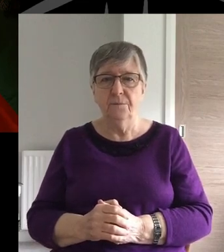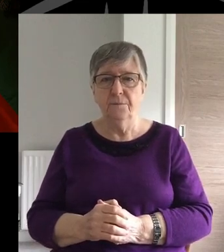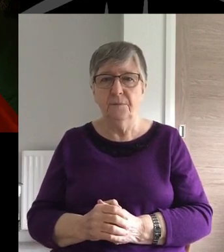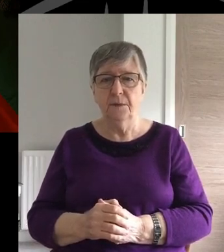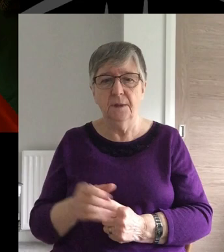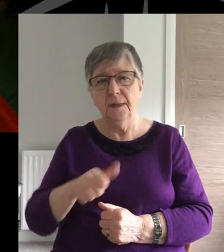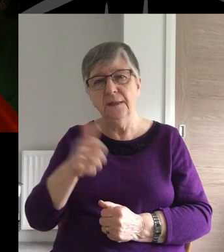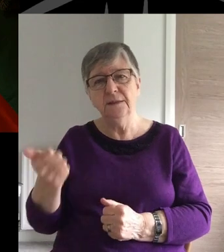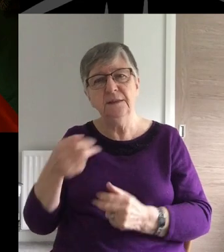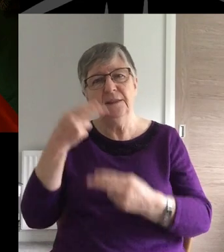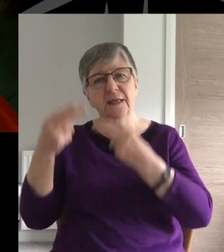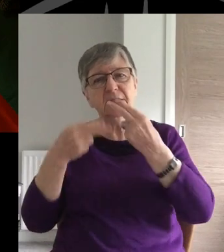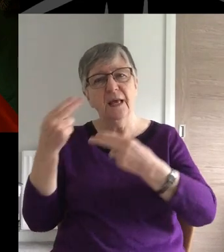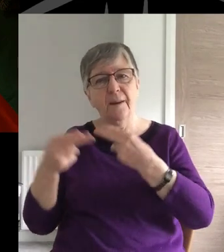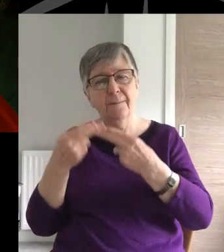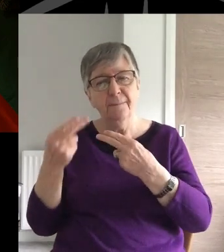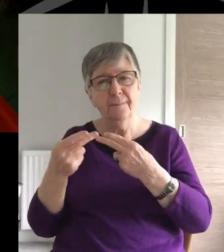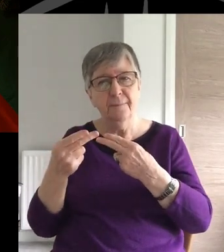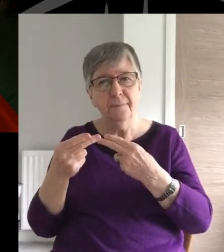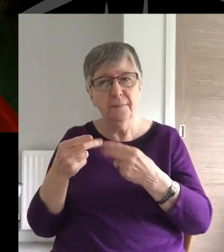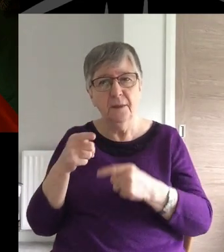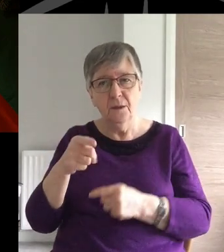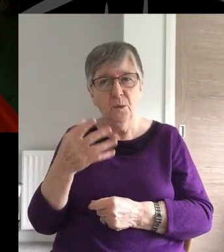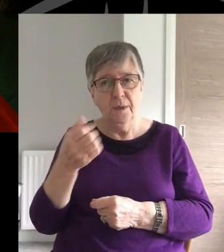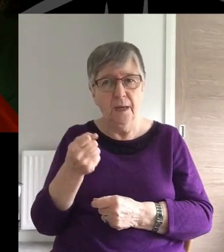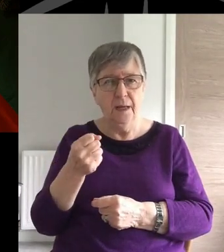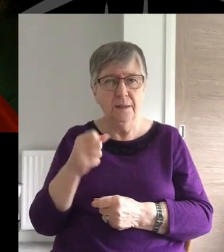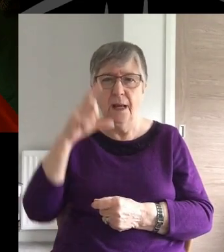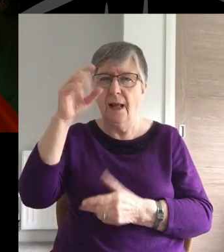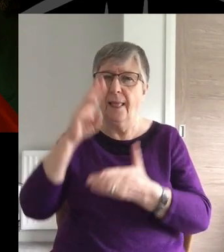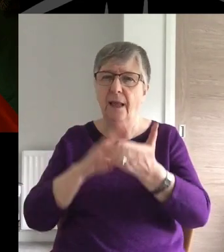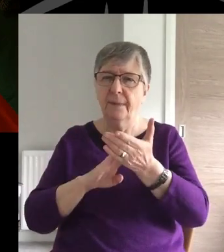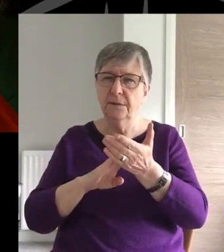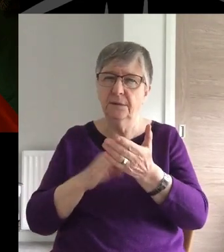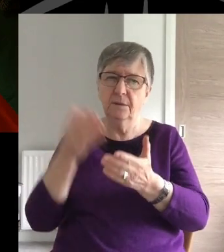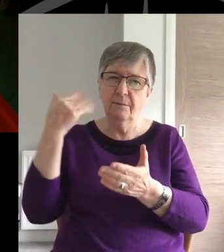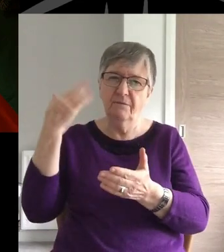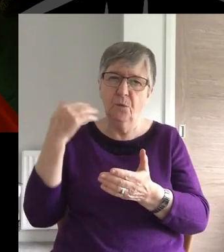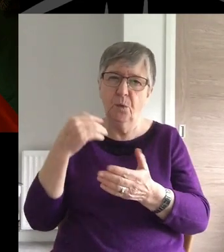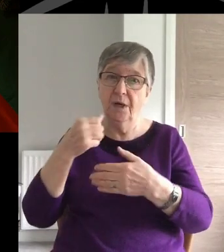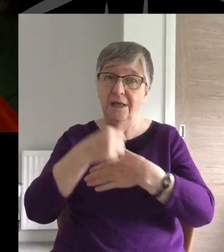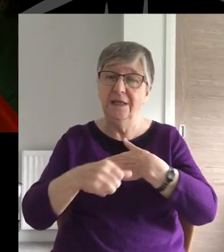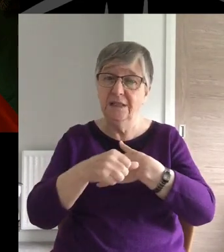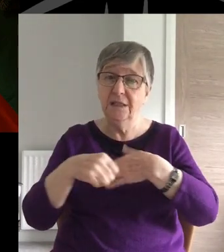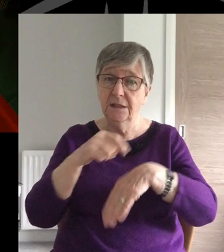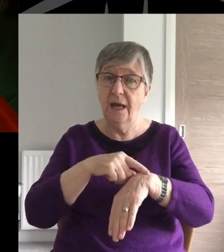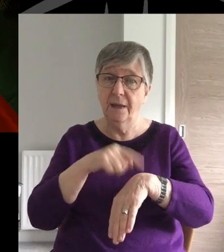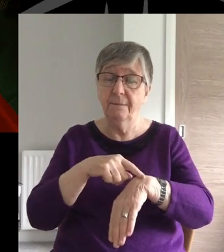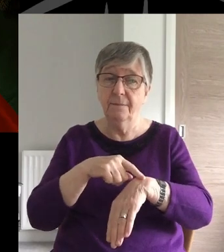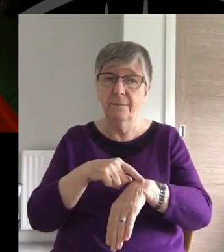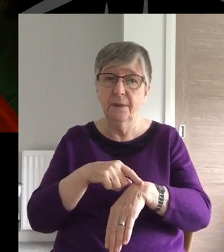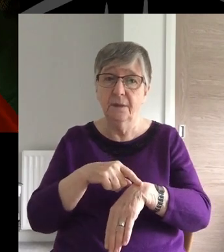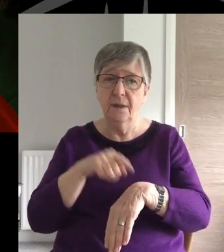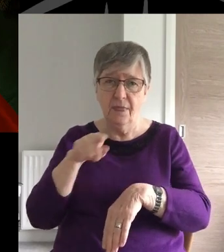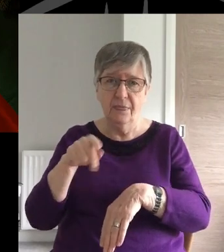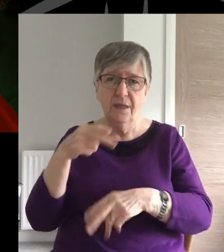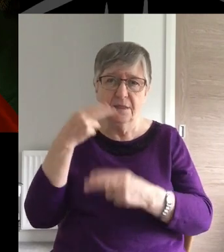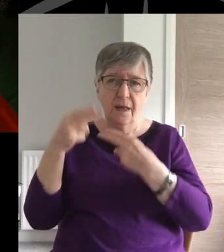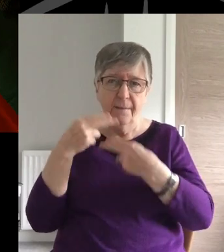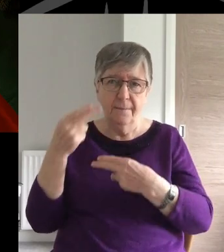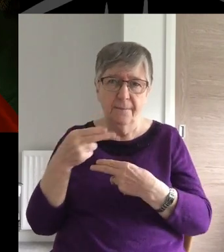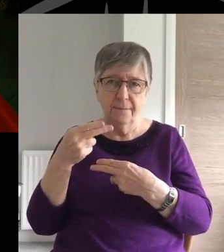Going to have the hymn that we were in Claremont learning just in the run-up to